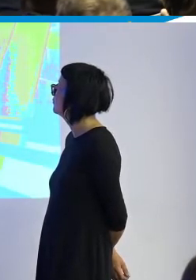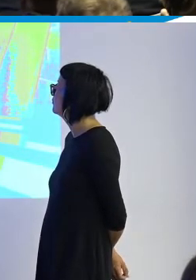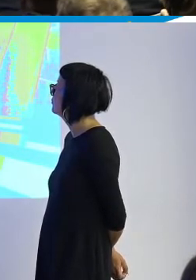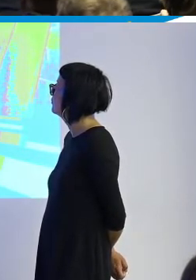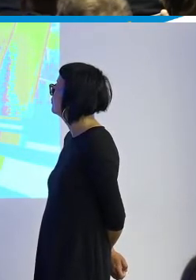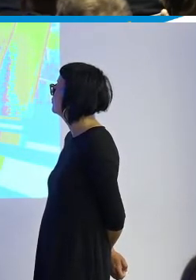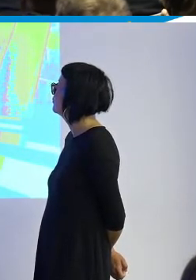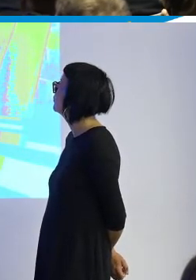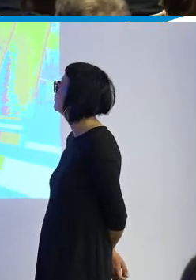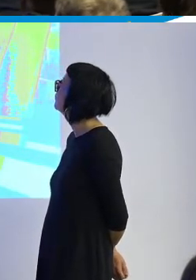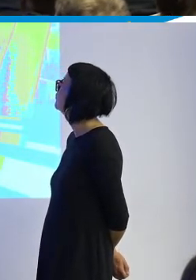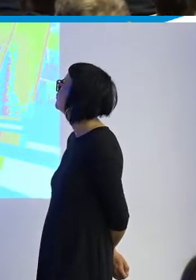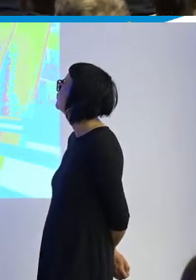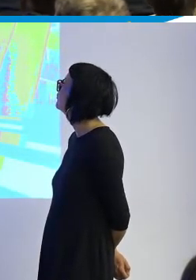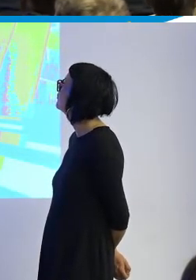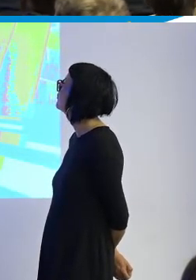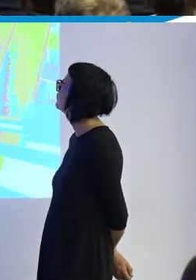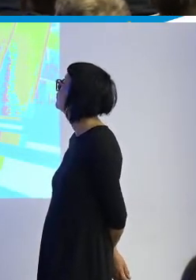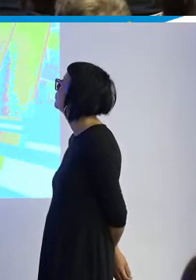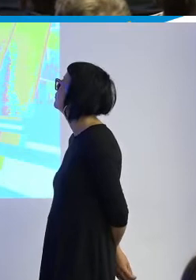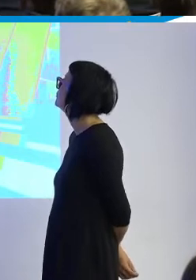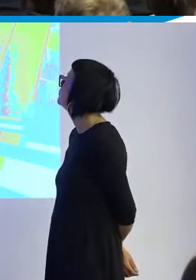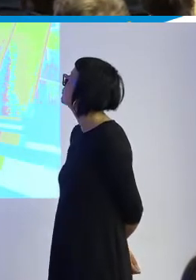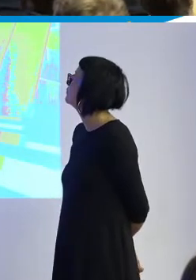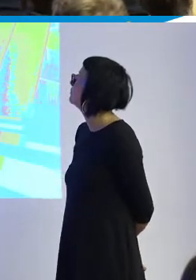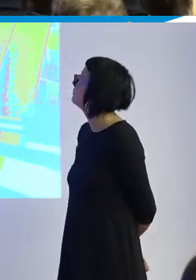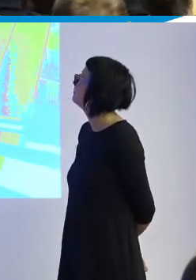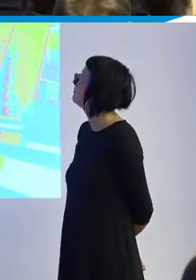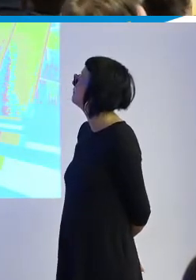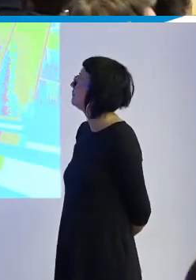construction and public works and public